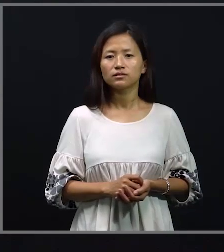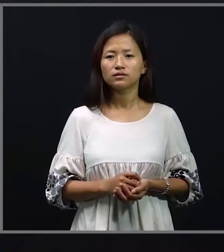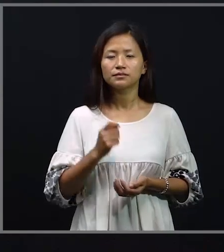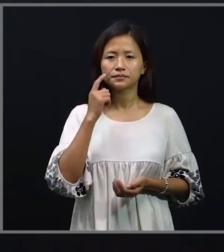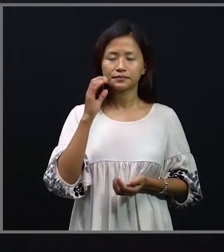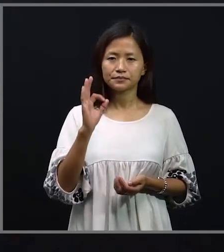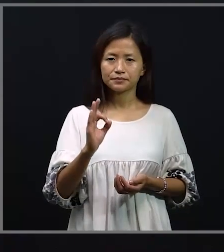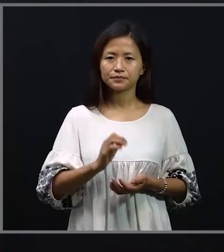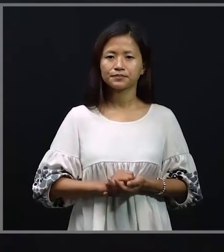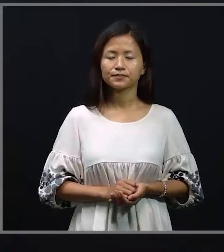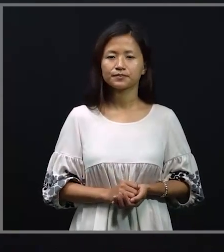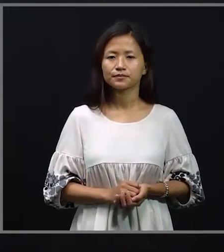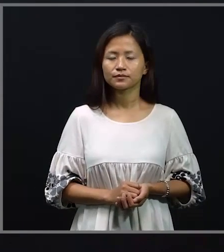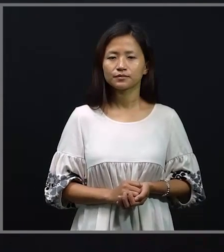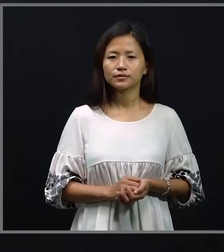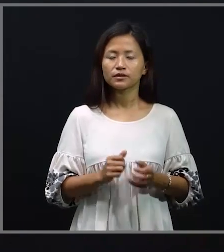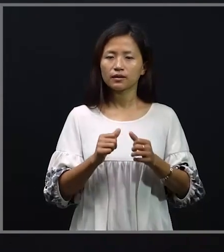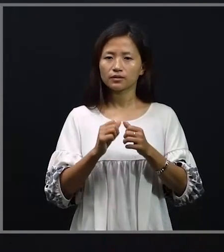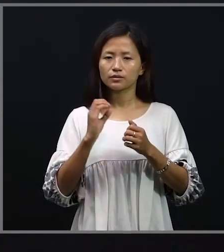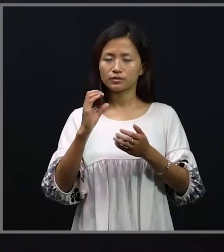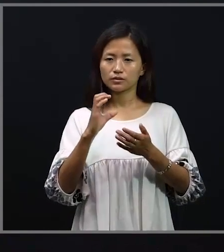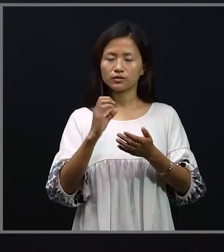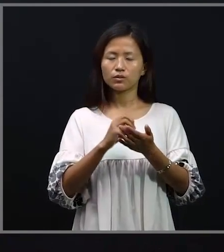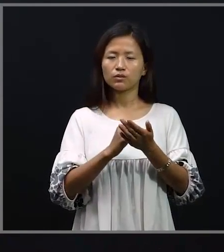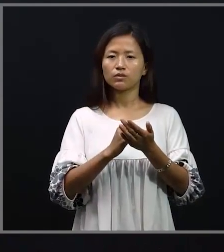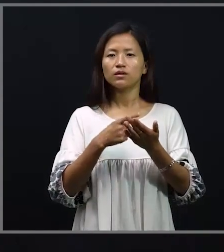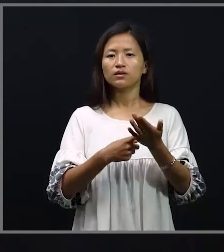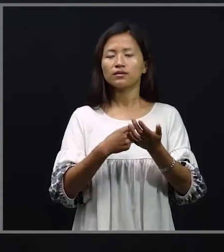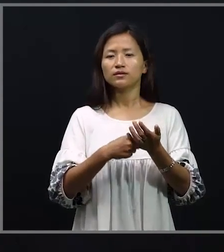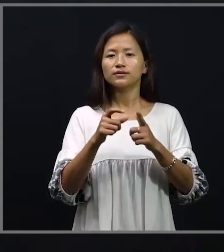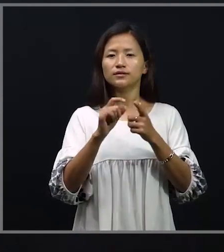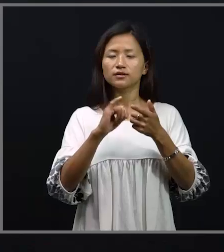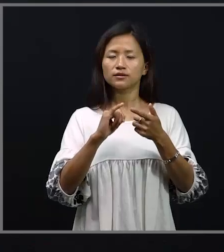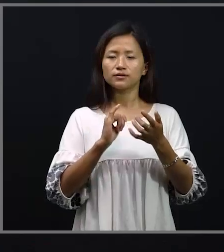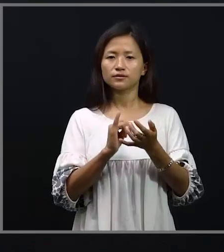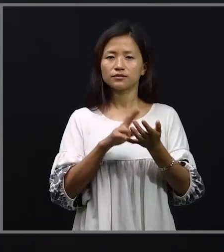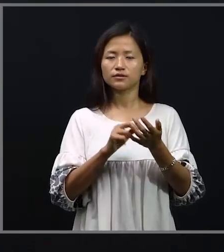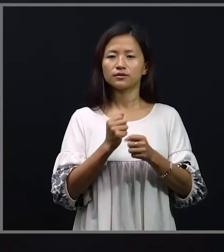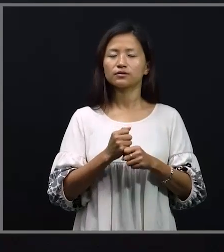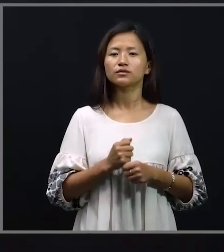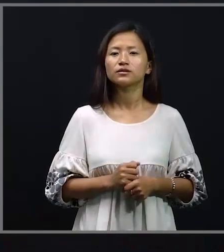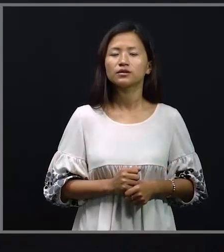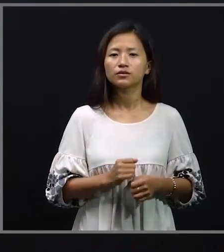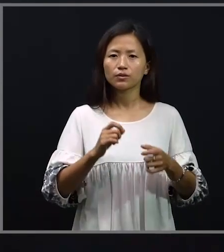important. Okay, according to the behavioral approach, their view on political science is that